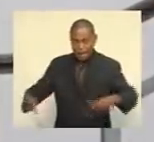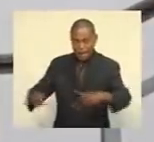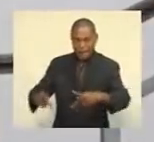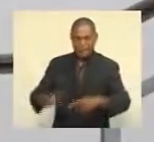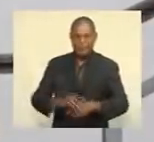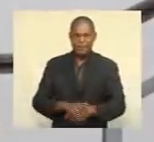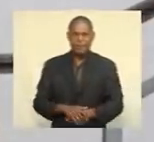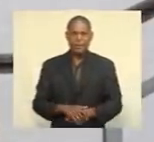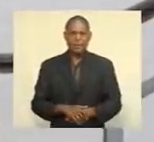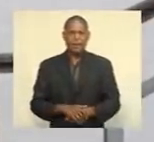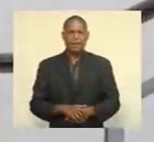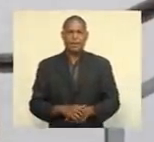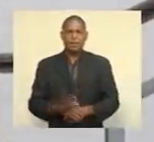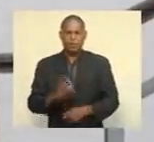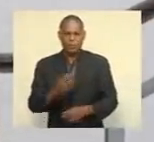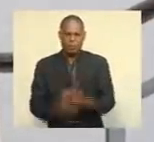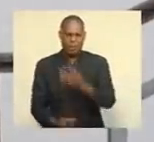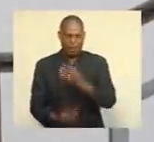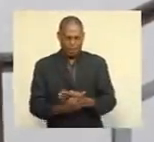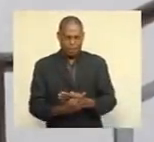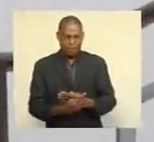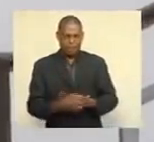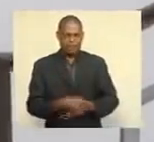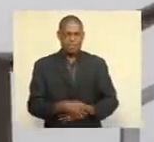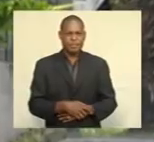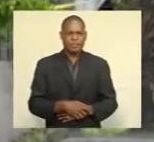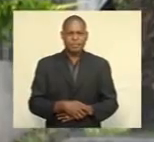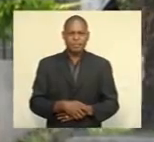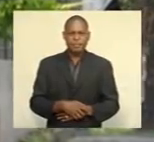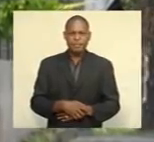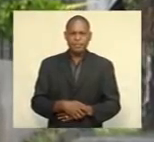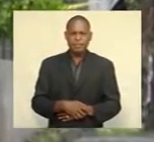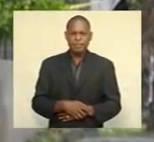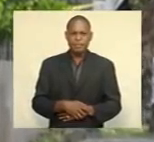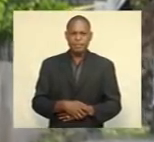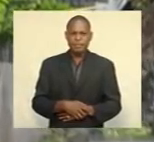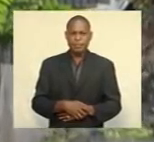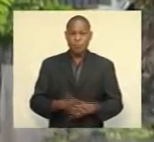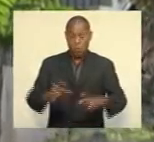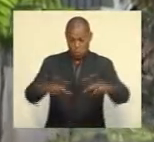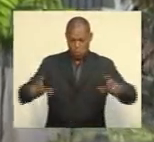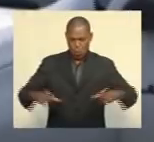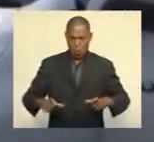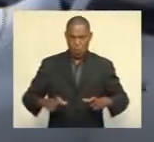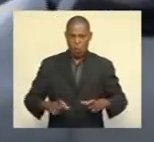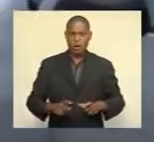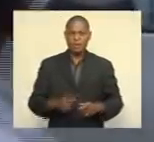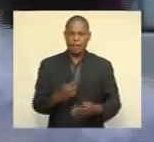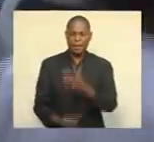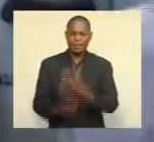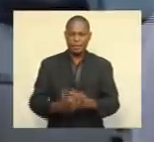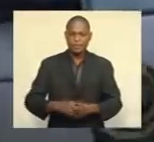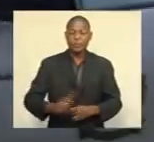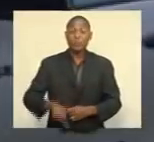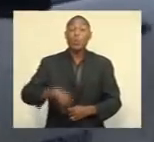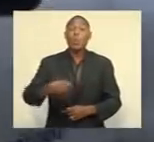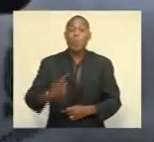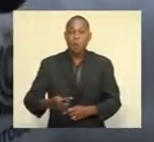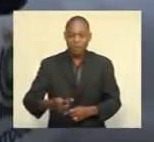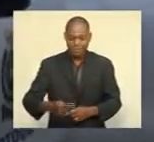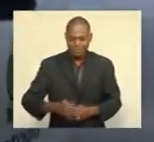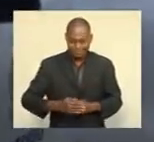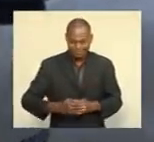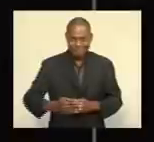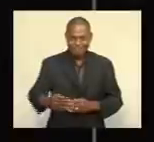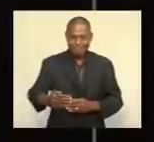was staged during the cross-examination by the defense. The trial will continue tomorrow. Pranita Prakash,